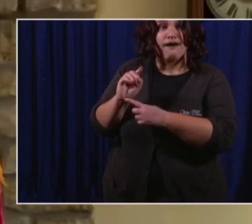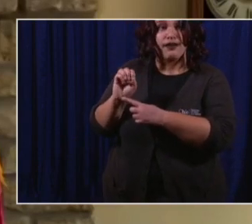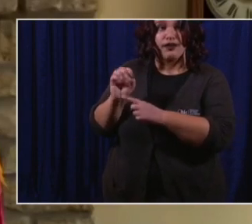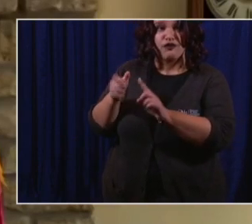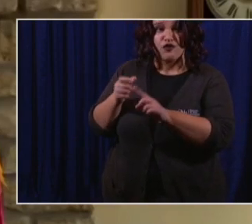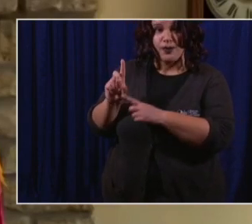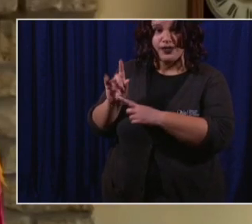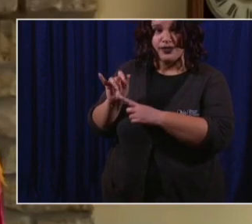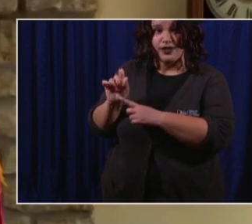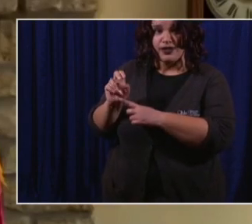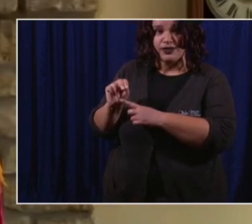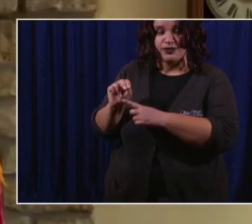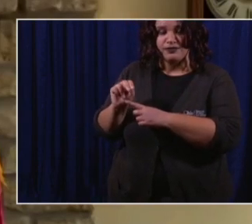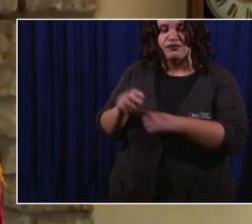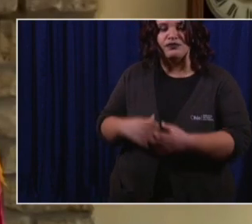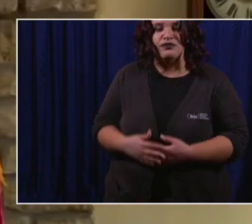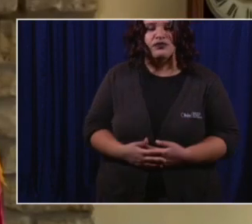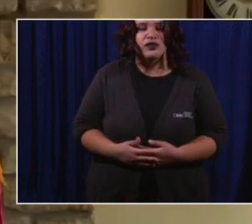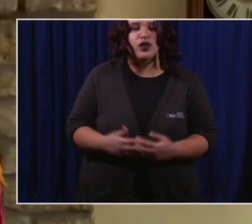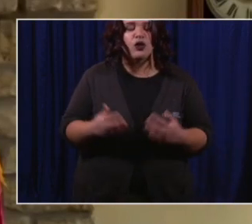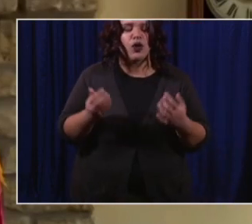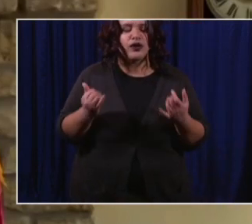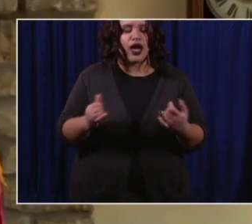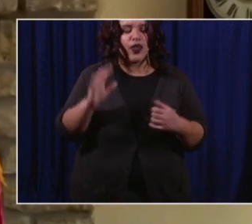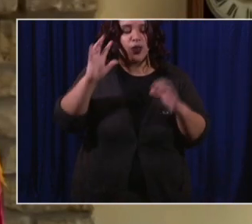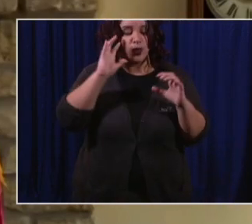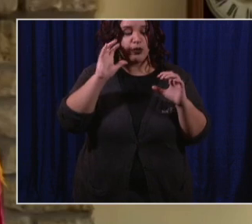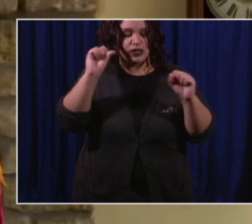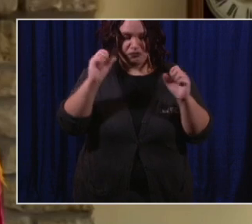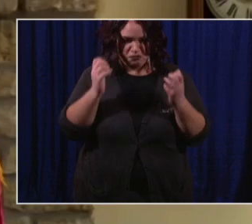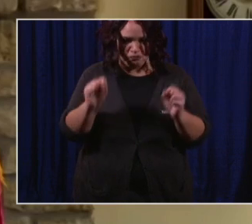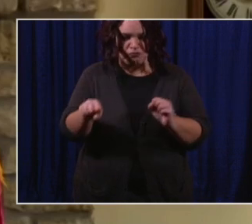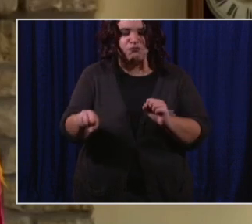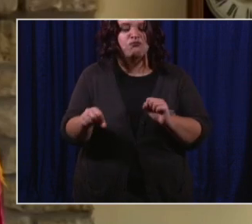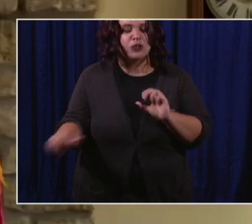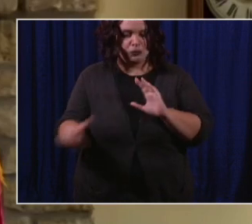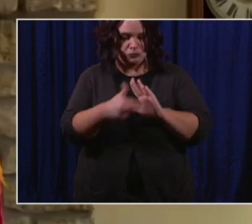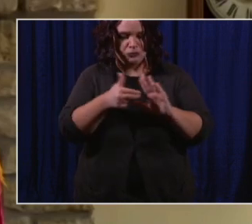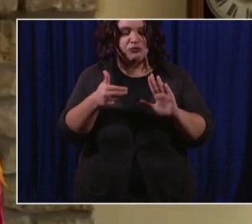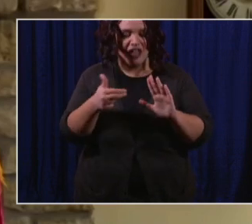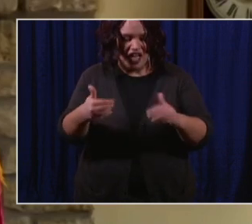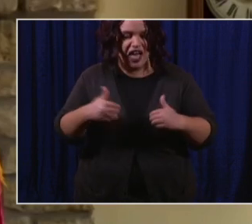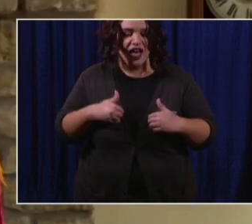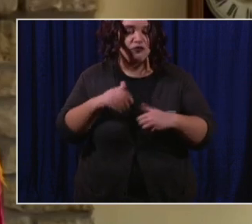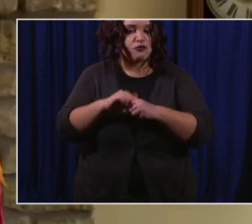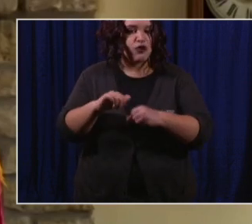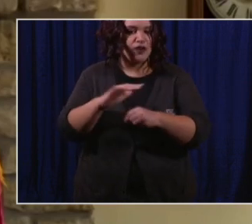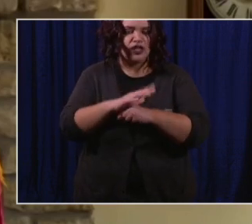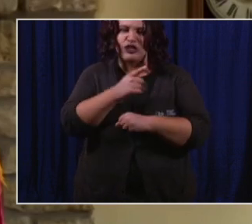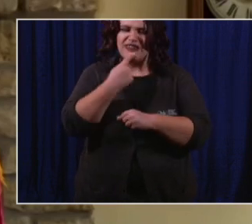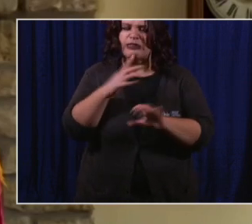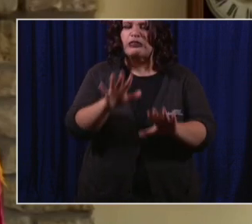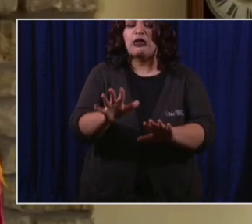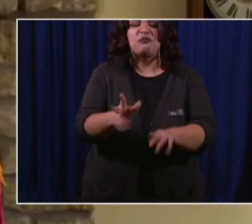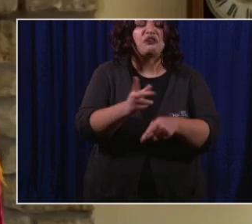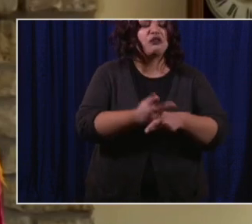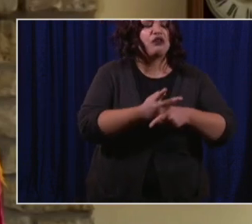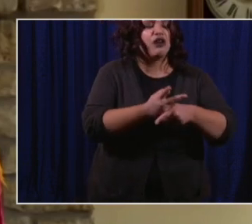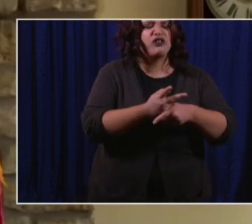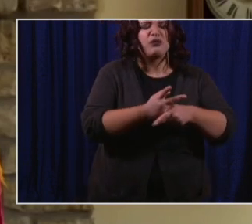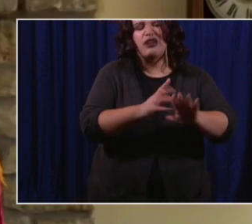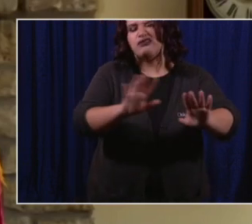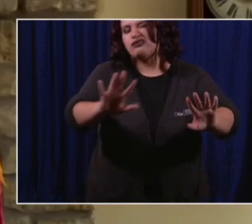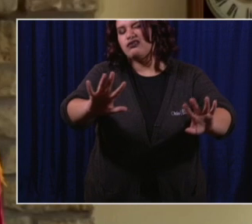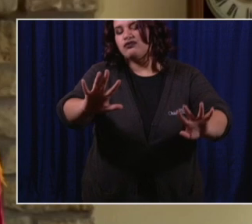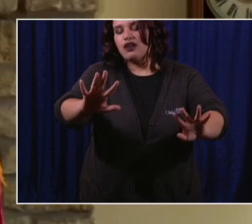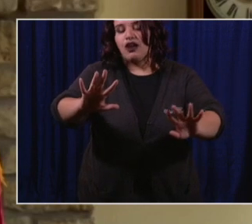that the president now says don't fear the COVID, and you're now saying, well, continue with caution. I'm talking about now about upcoming events.